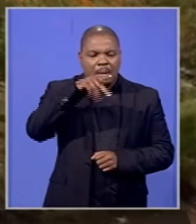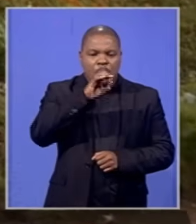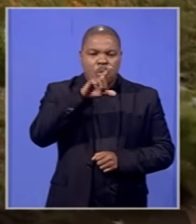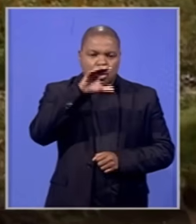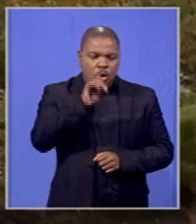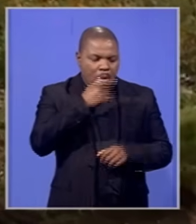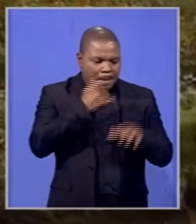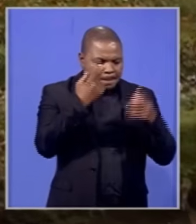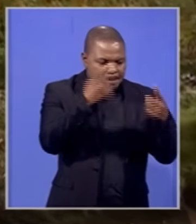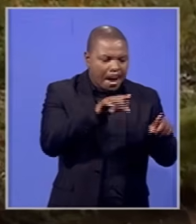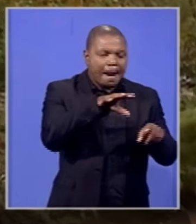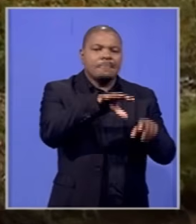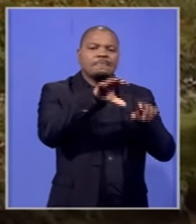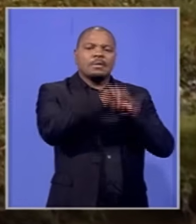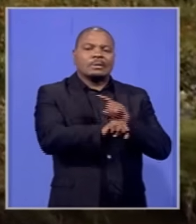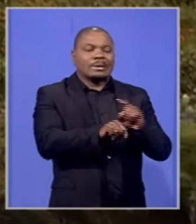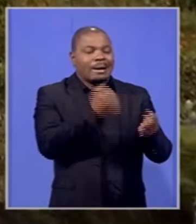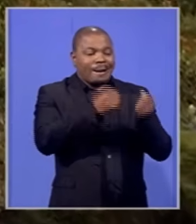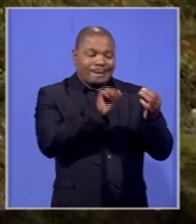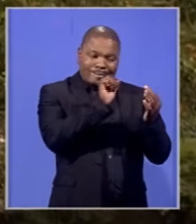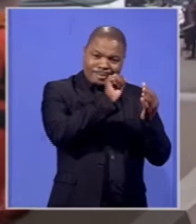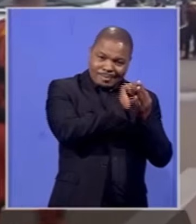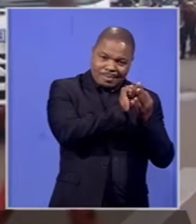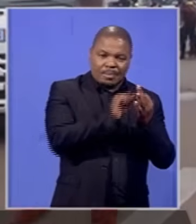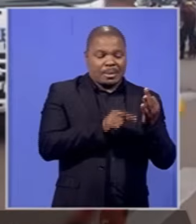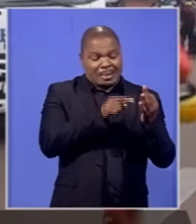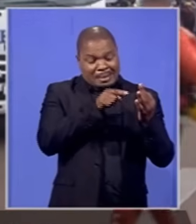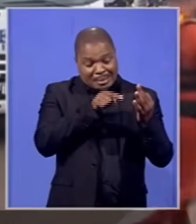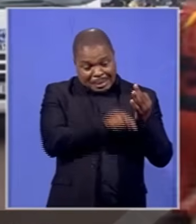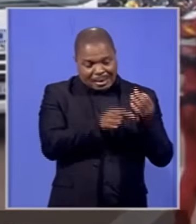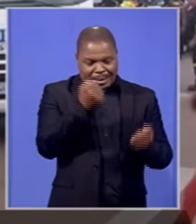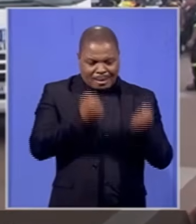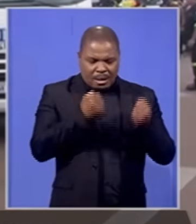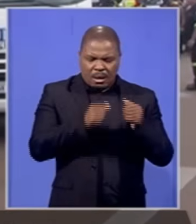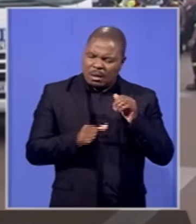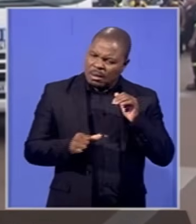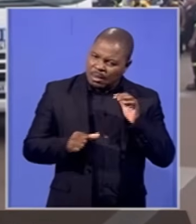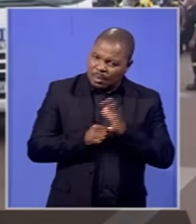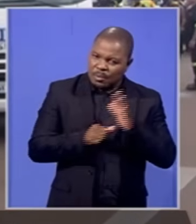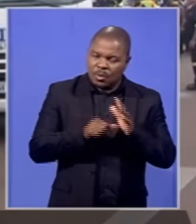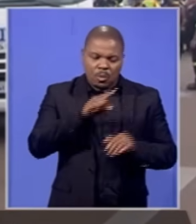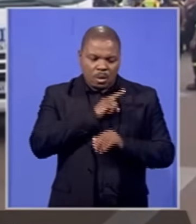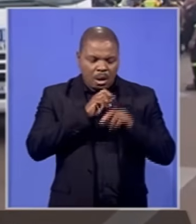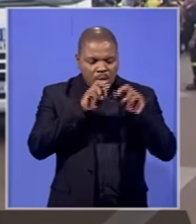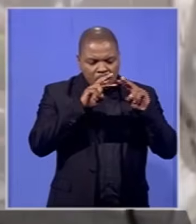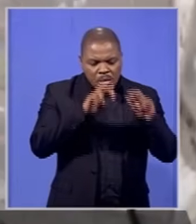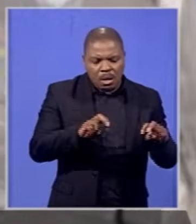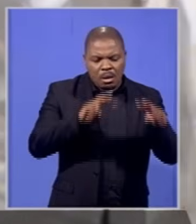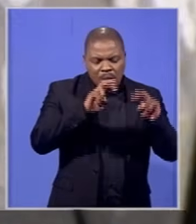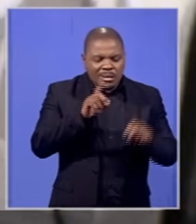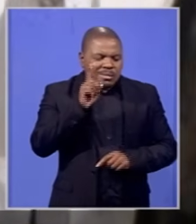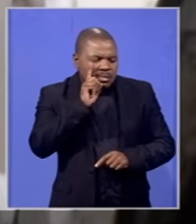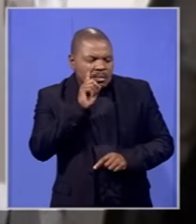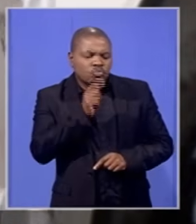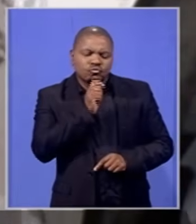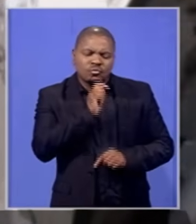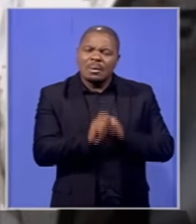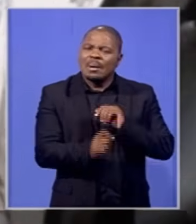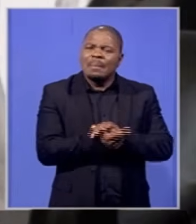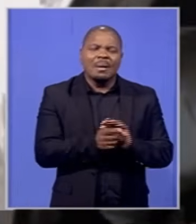neng a tsamaya ka sona. Sejanaga seo se botlhokwa mo dipatlisisong tse di tsweletseng tsa tiragalo eo. Bothati